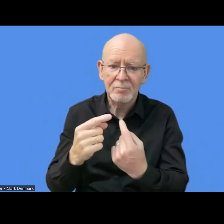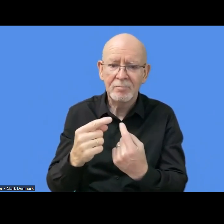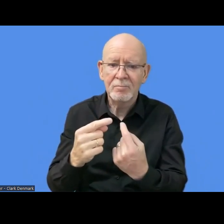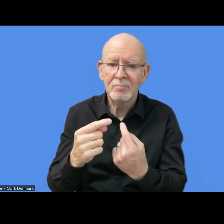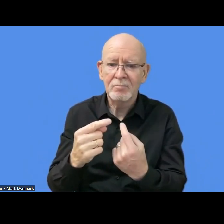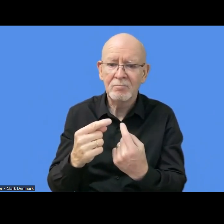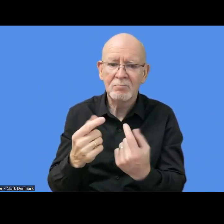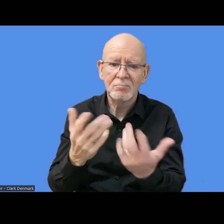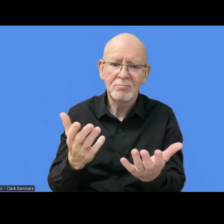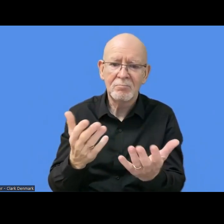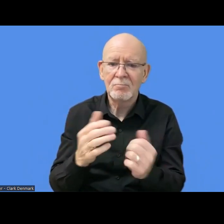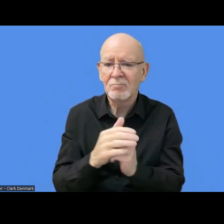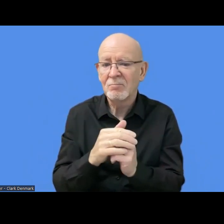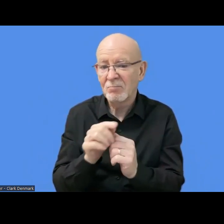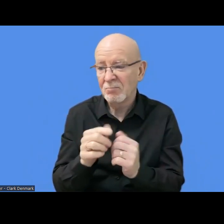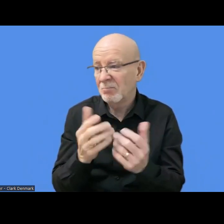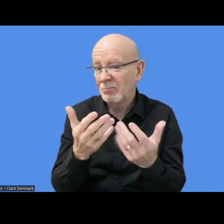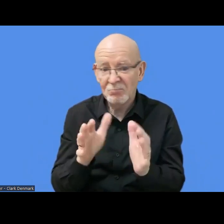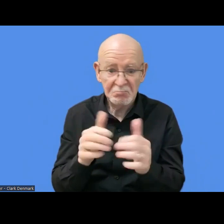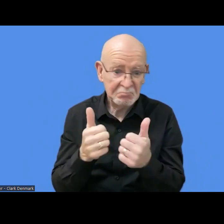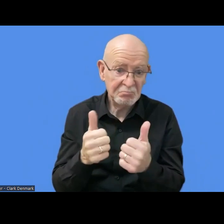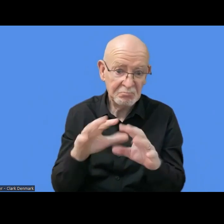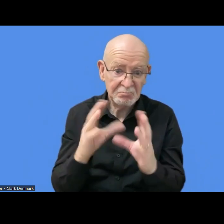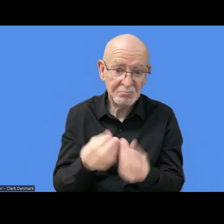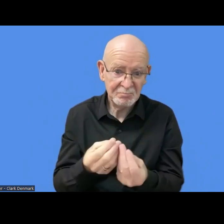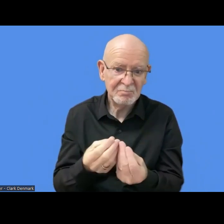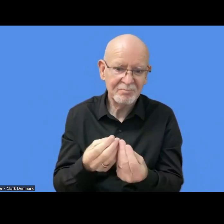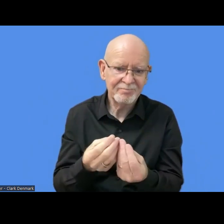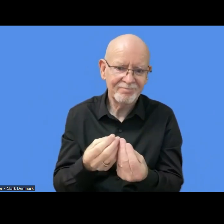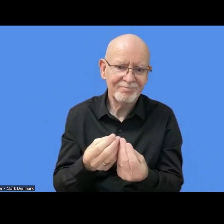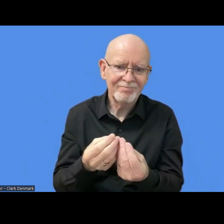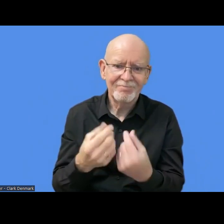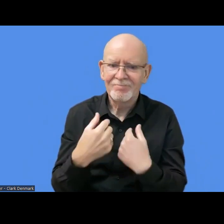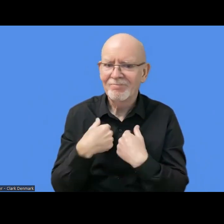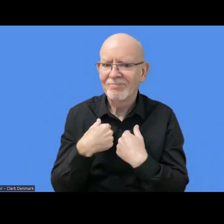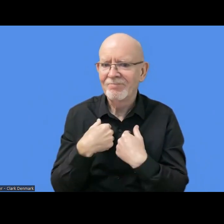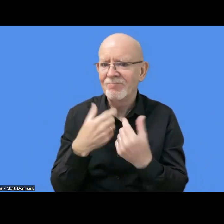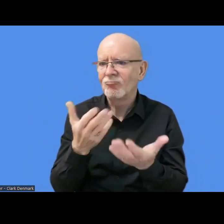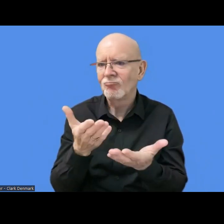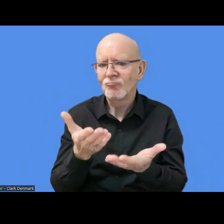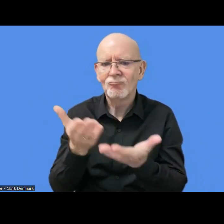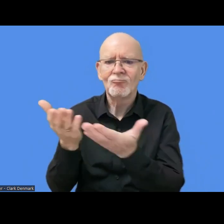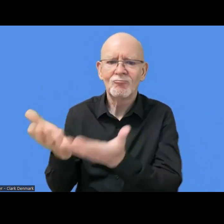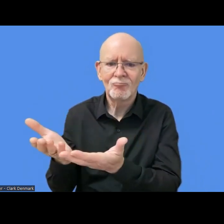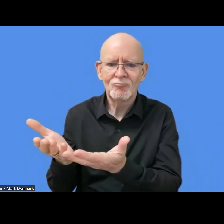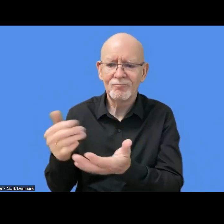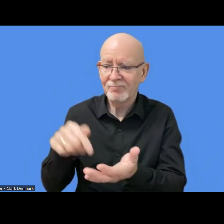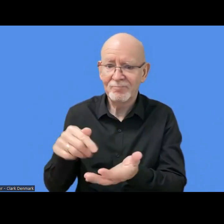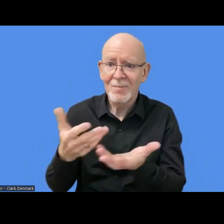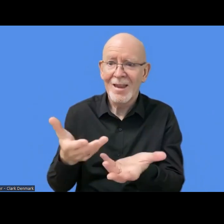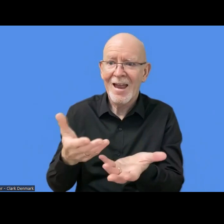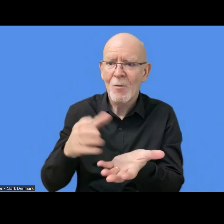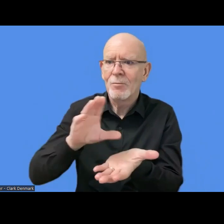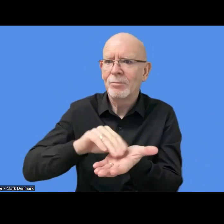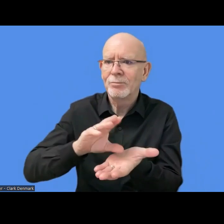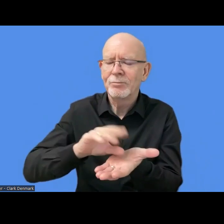as usually, and it will be made available after this hour now on the website of the Global Business and Disability Network and